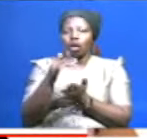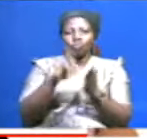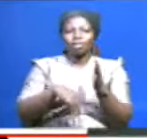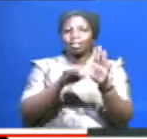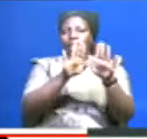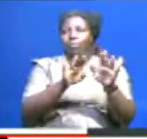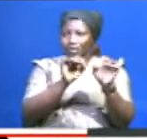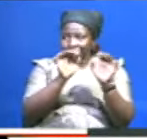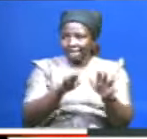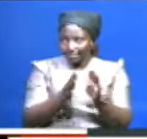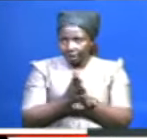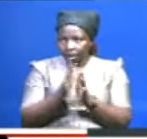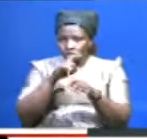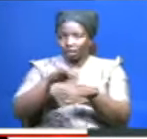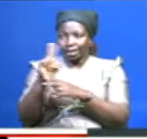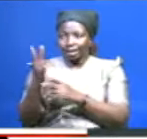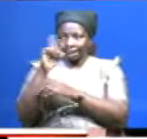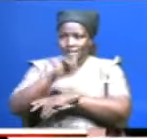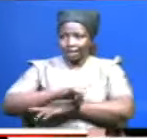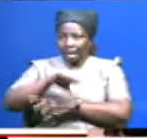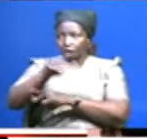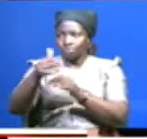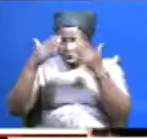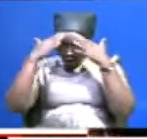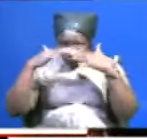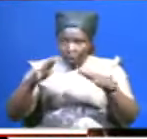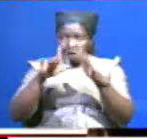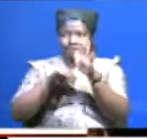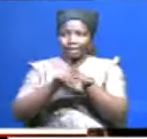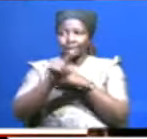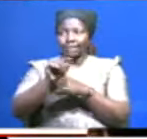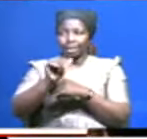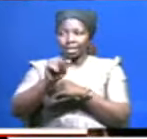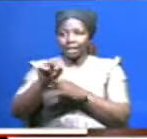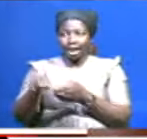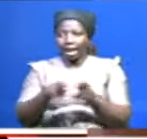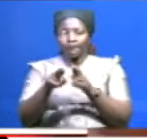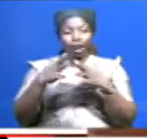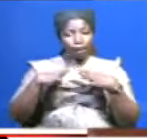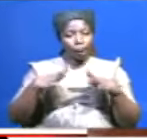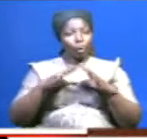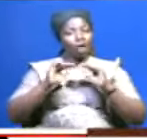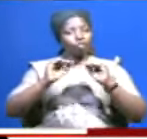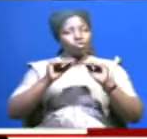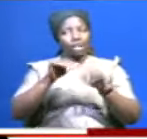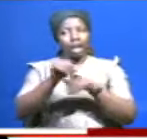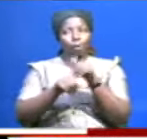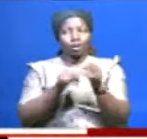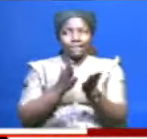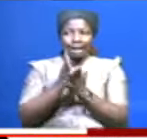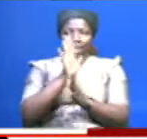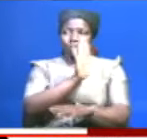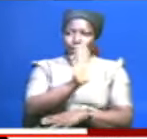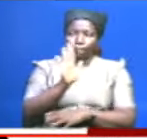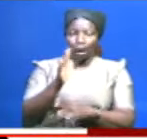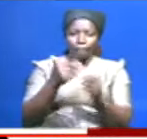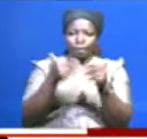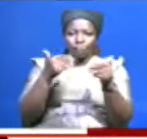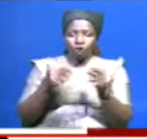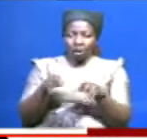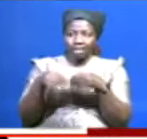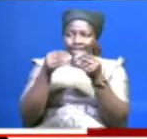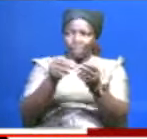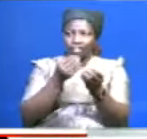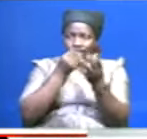the county awareness outreach session in Tana River, the residents were enlightened on the rights they hold before giving information to digital